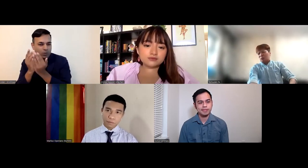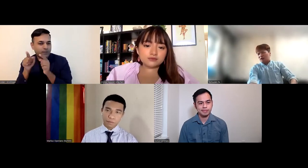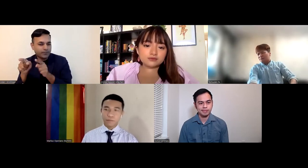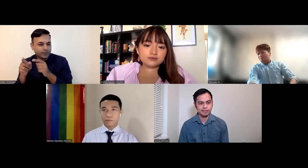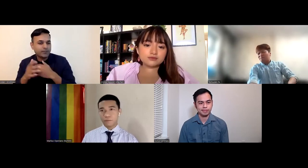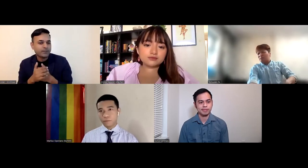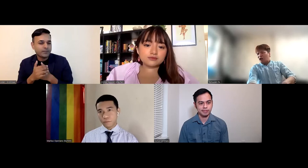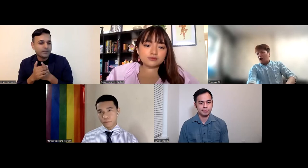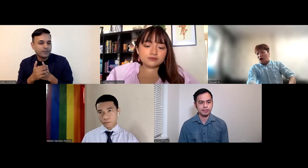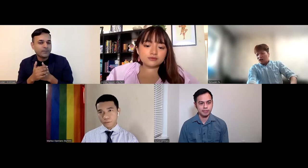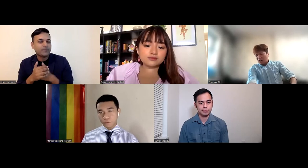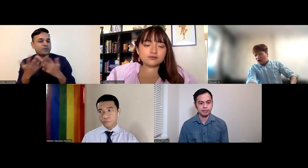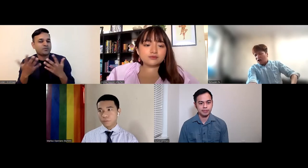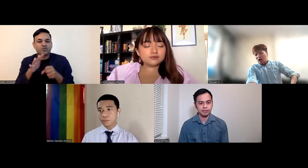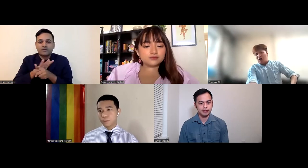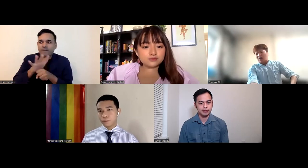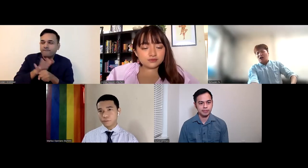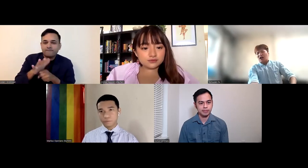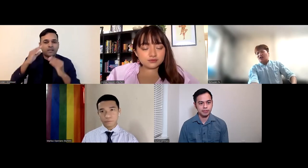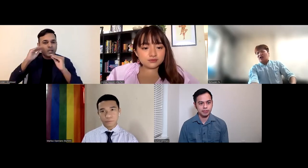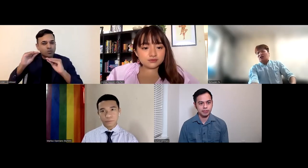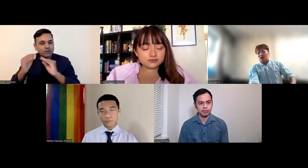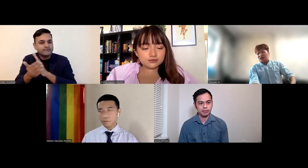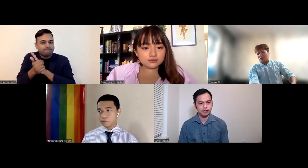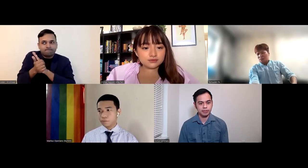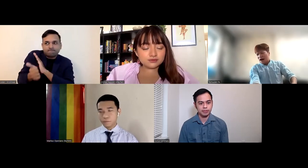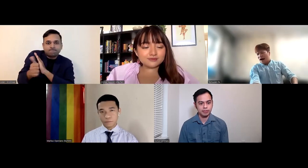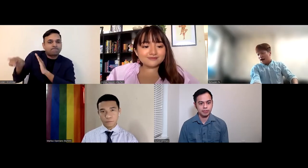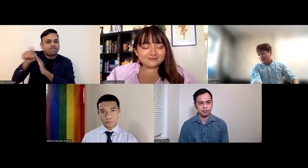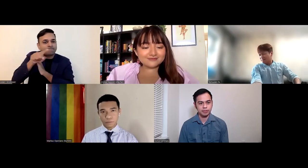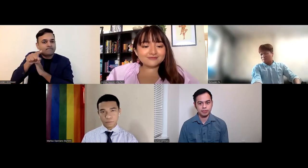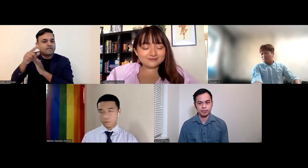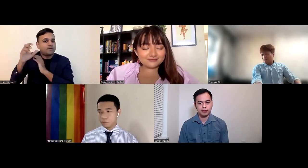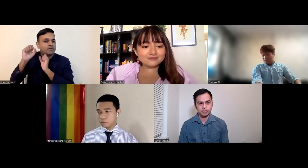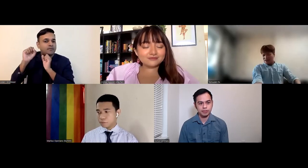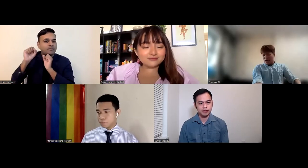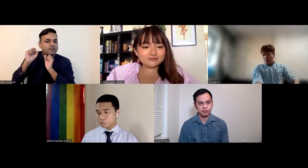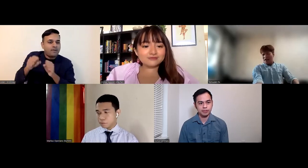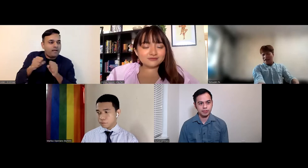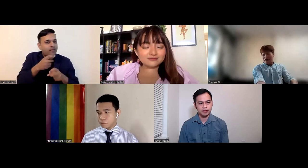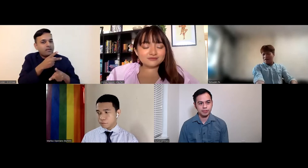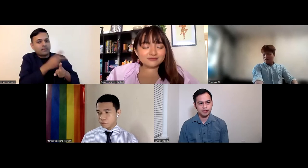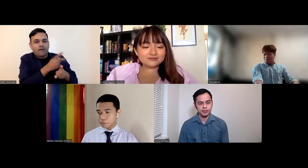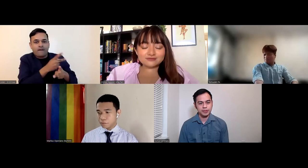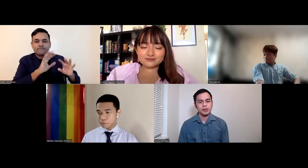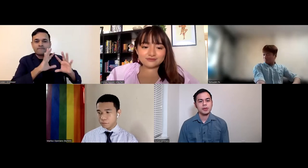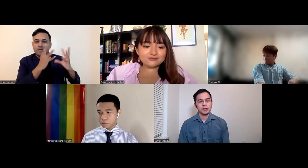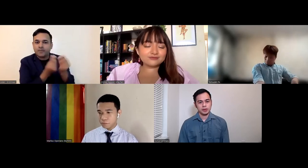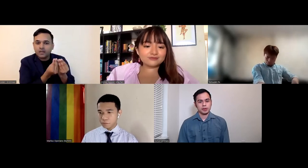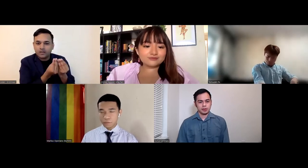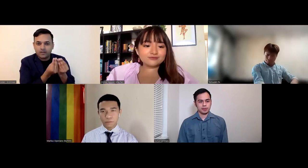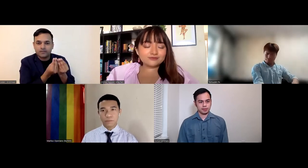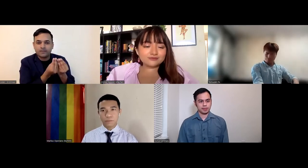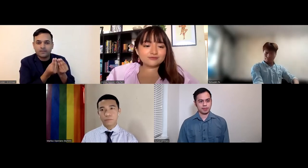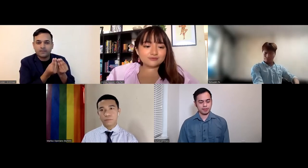I wanted to work and contribute myself into this educational matter in